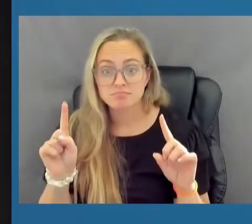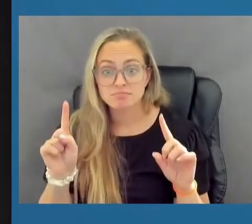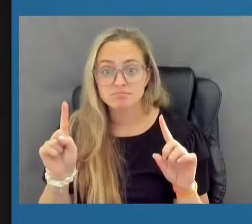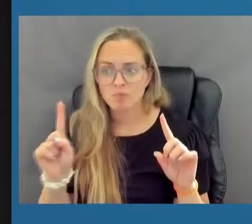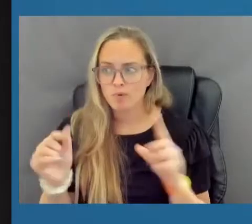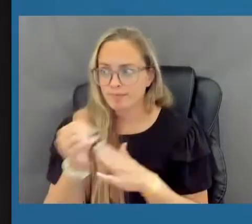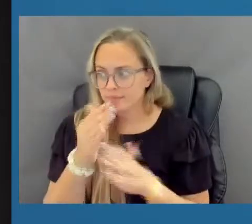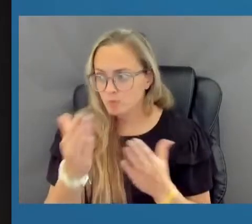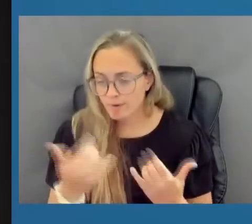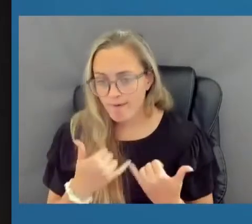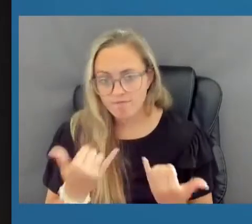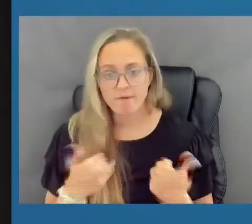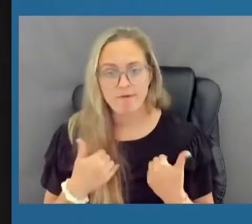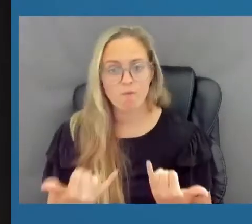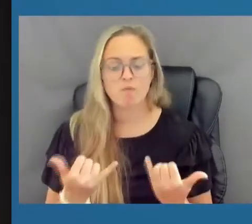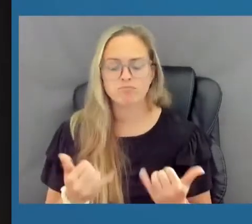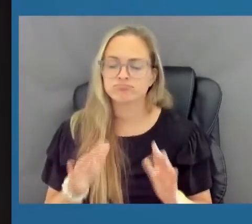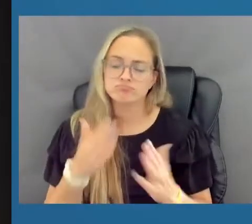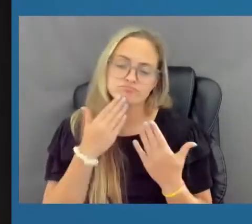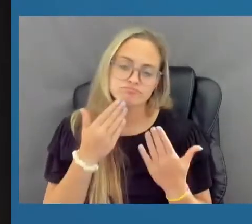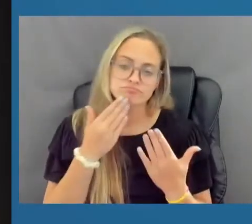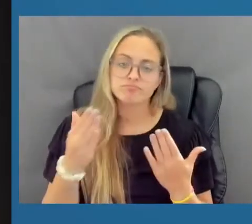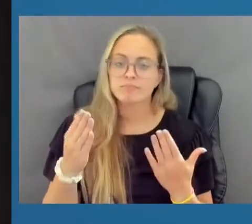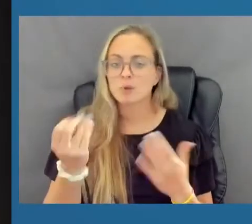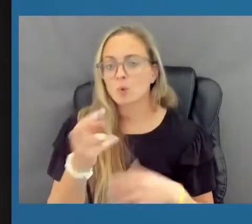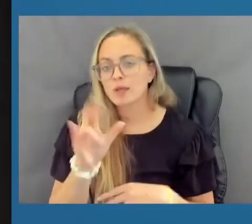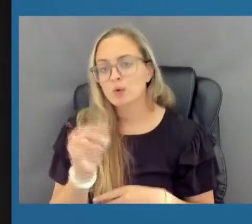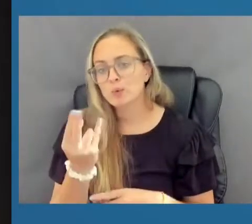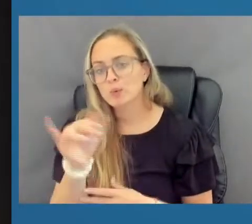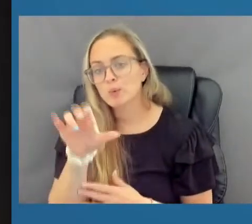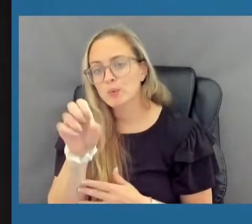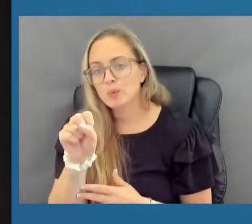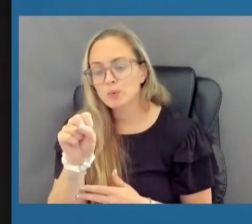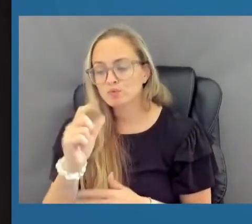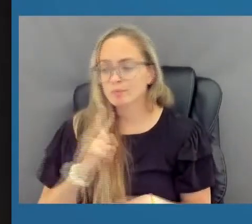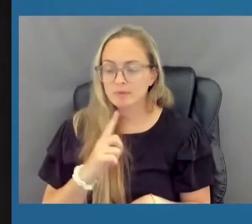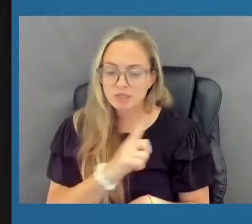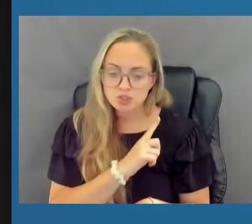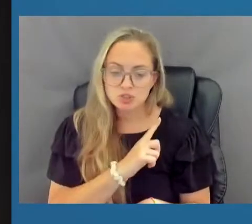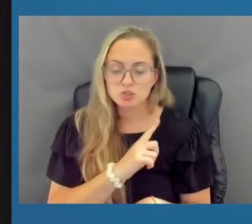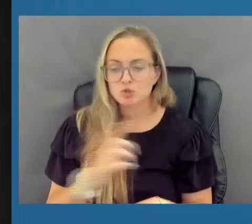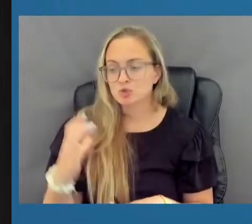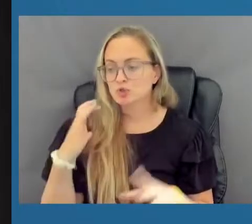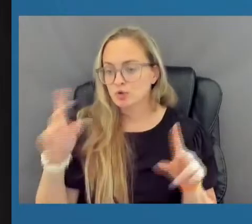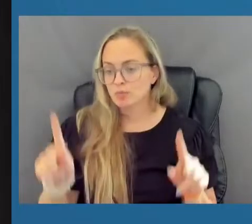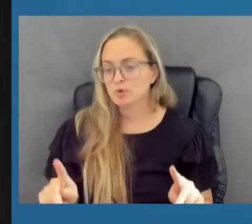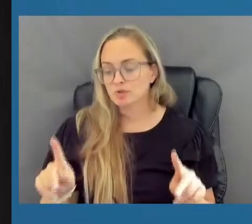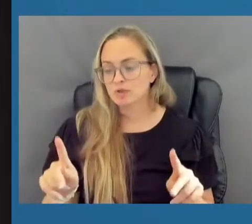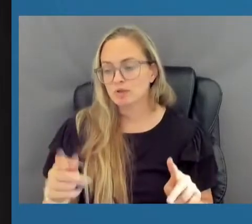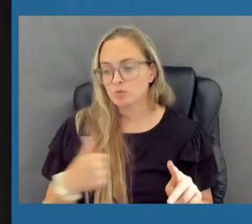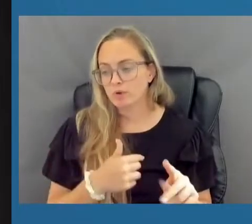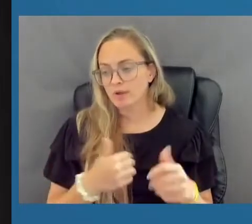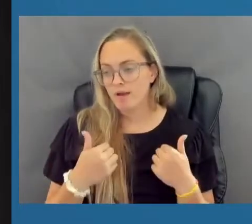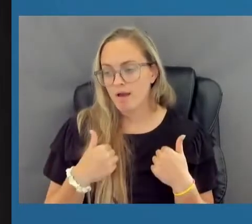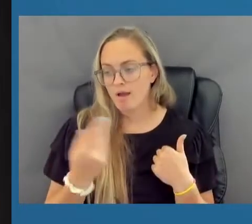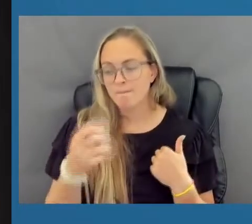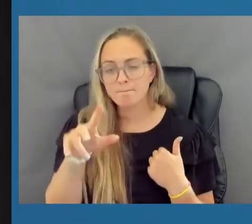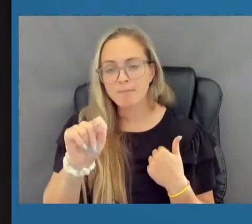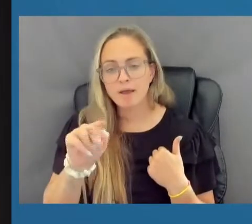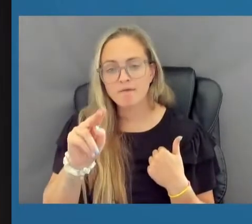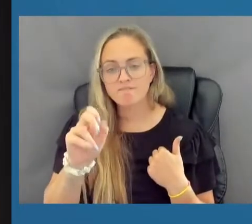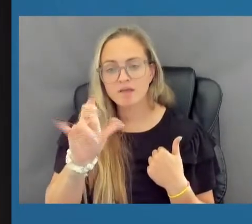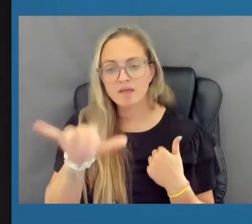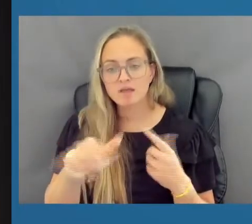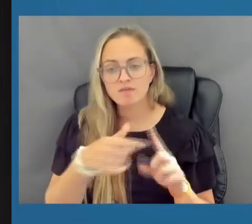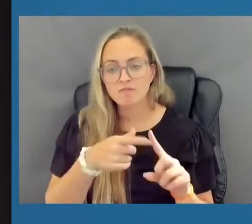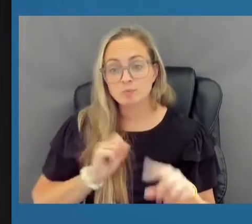I want to thank them, and Gary Hughes from the legislature, our chairman. I think we have Pat Fahey for the Senate has joined